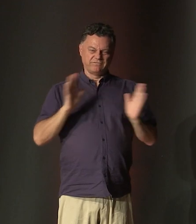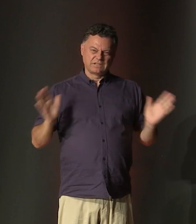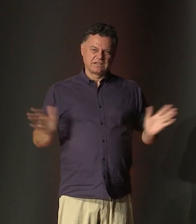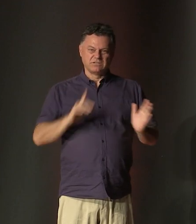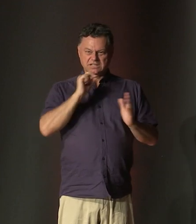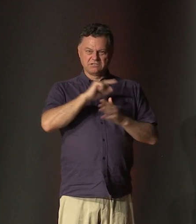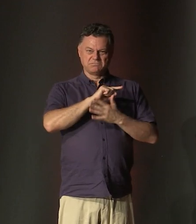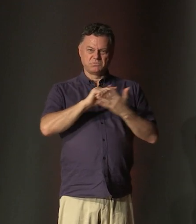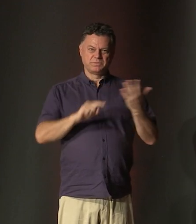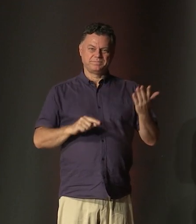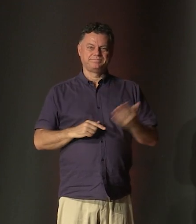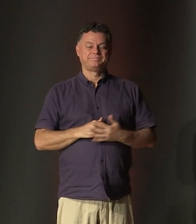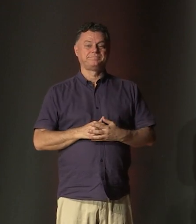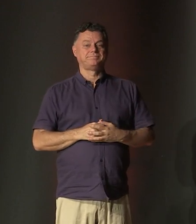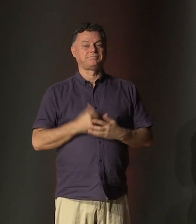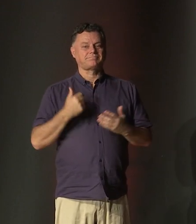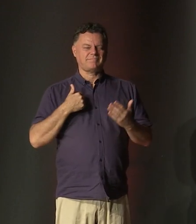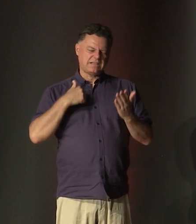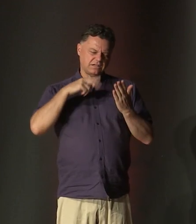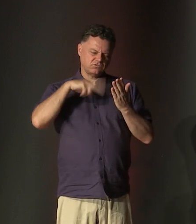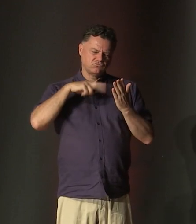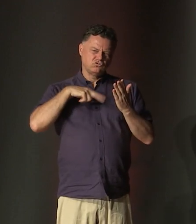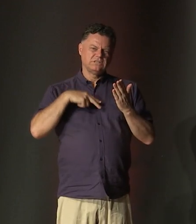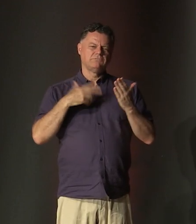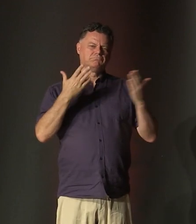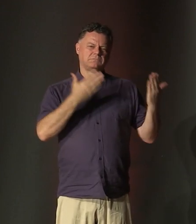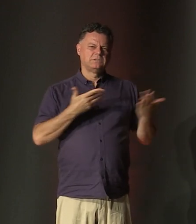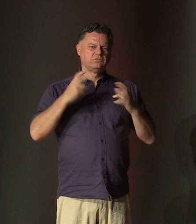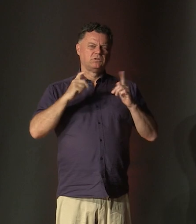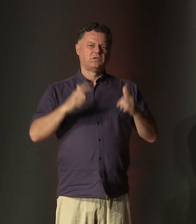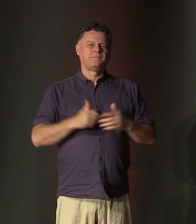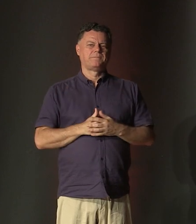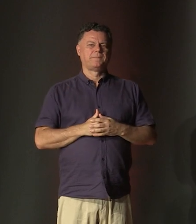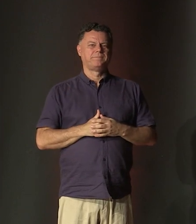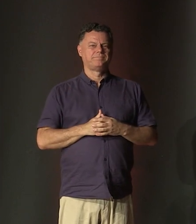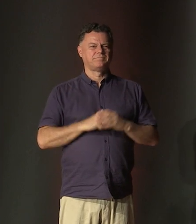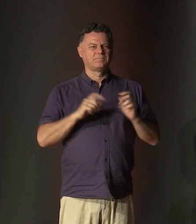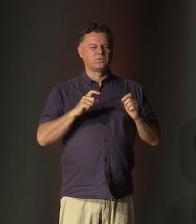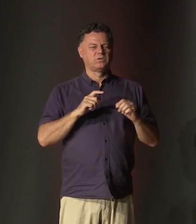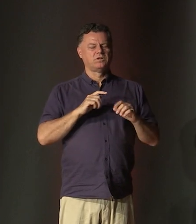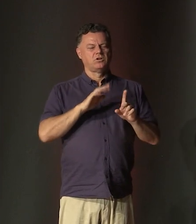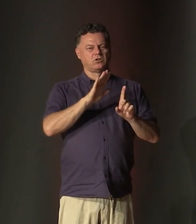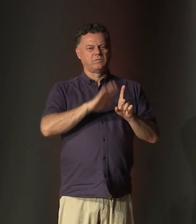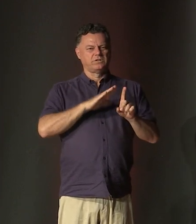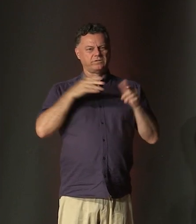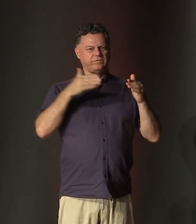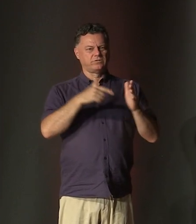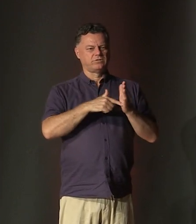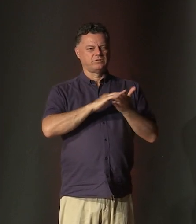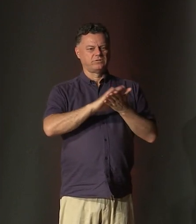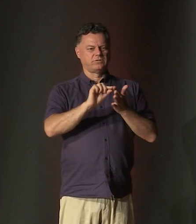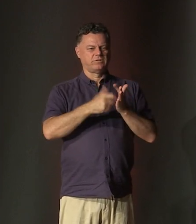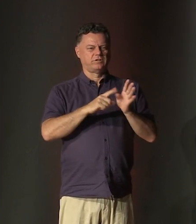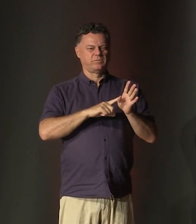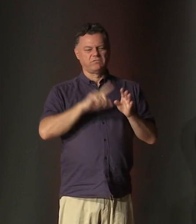The approach that I've studied and researched is compassion-focused therapy, developed by Professor Paul